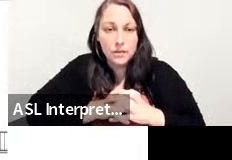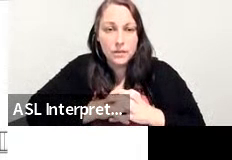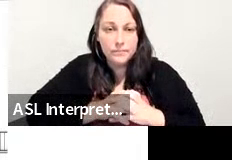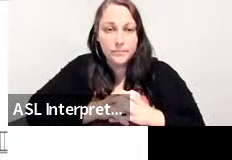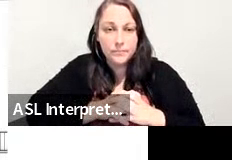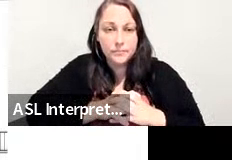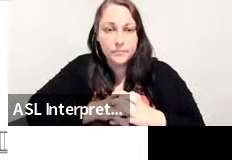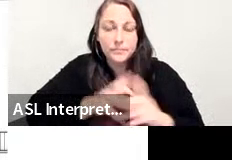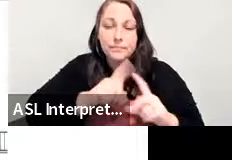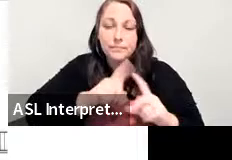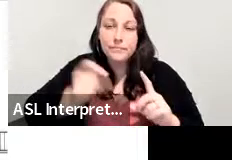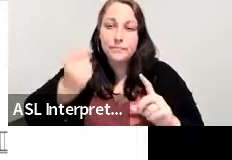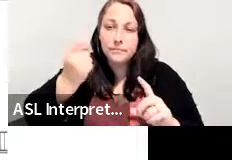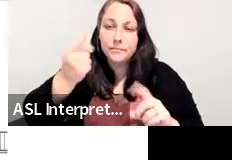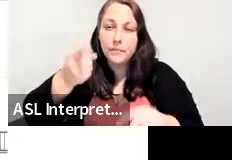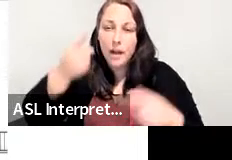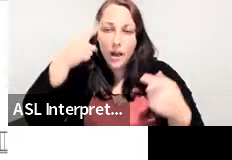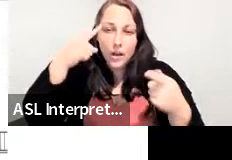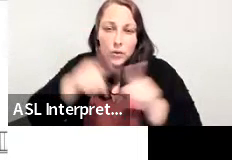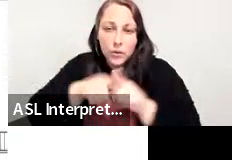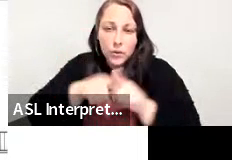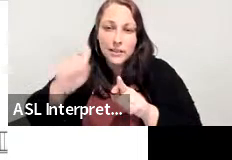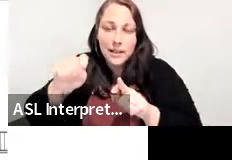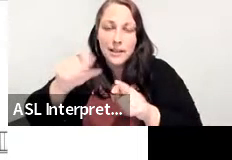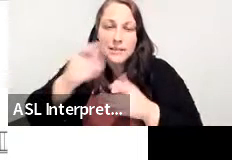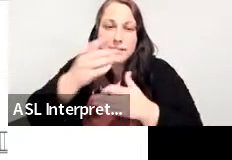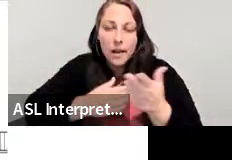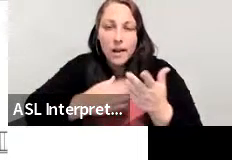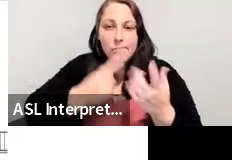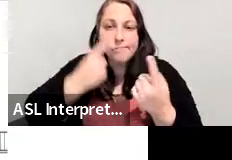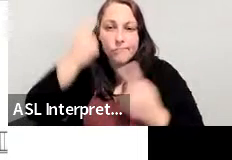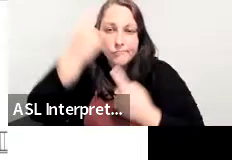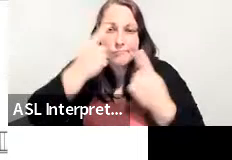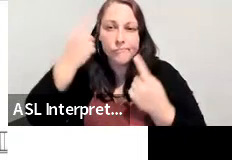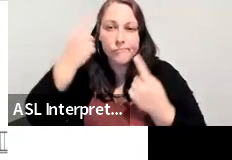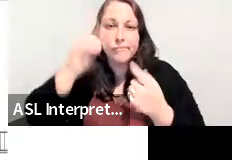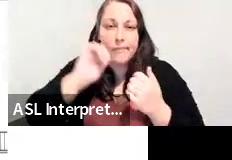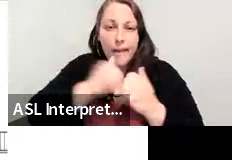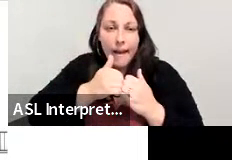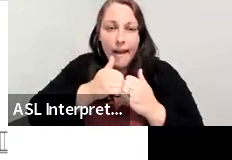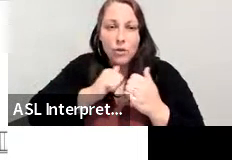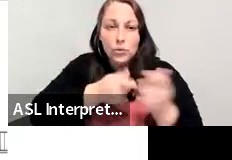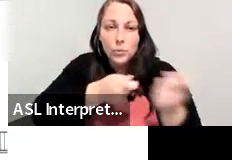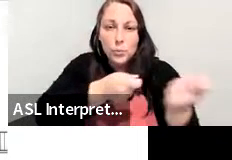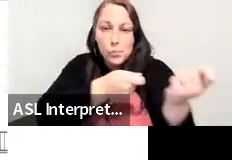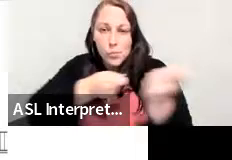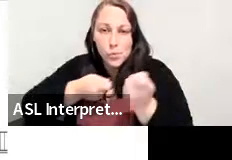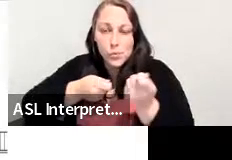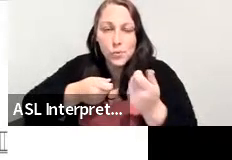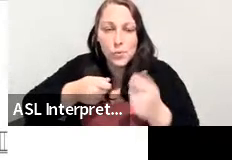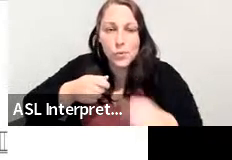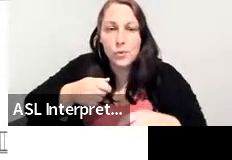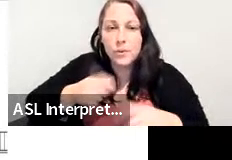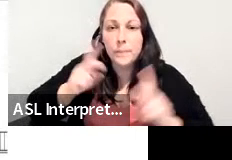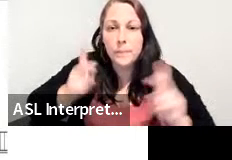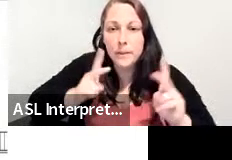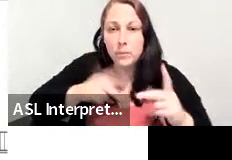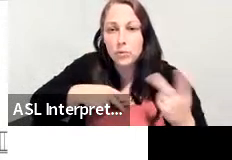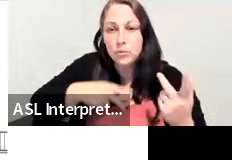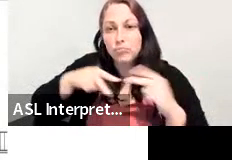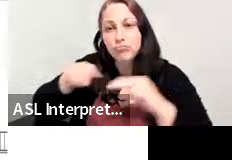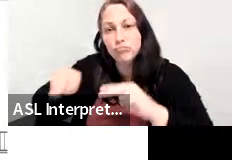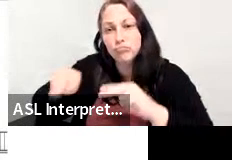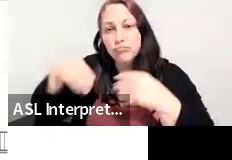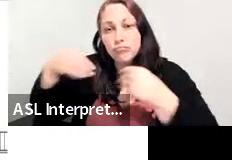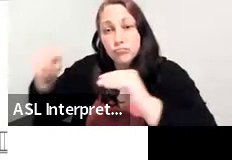agree. I think there needs to be, you know, some activation to kind of draw people up here. But I think a meaningful public space in this neighborhood might be the thing to do